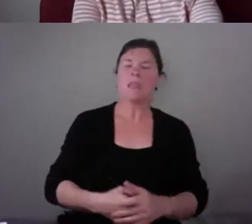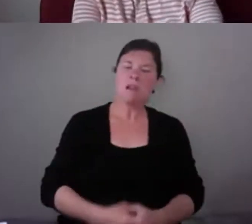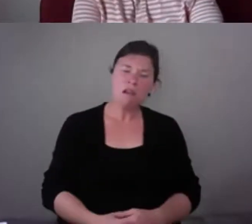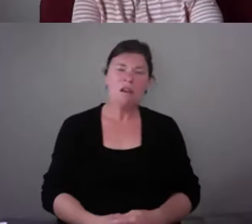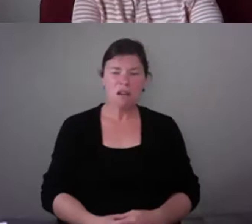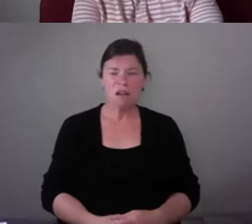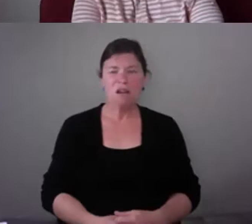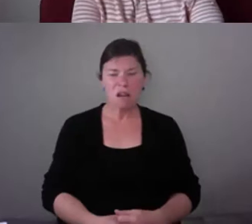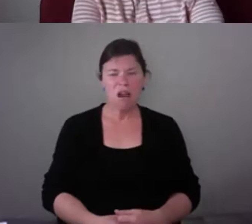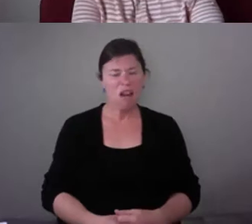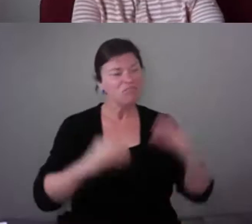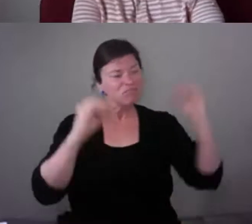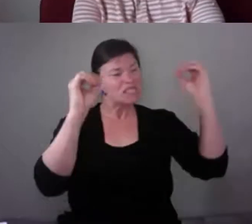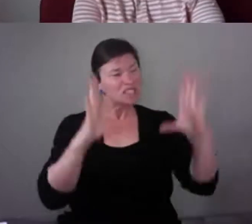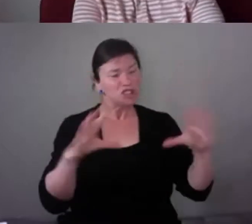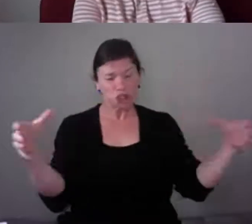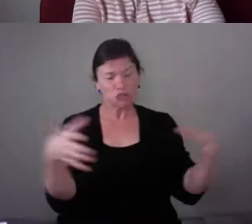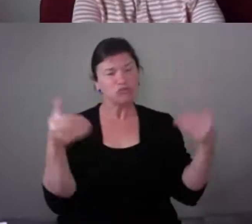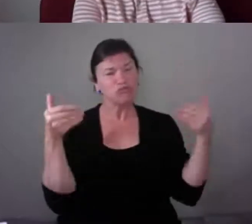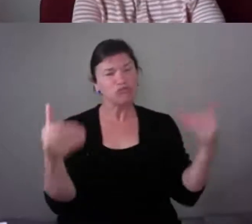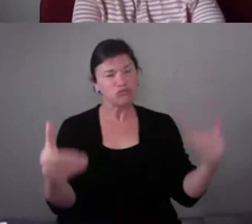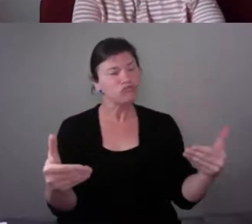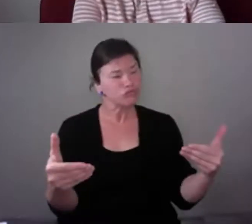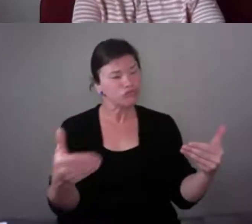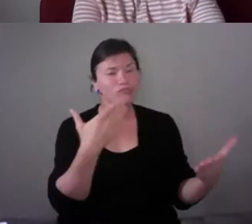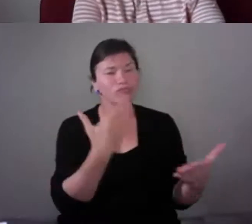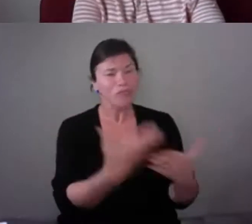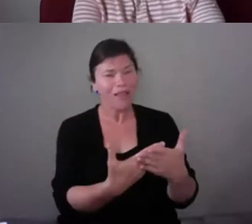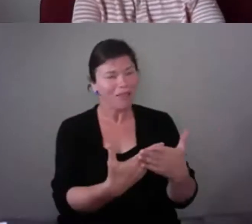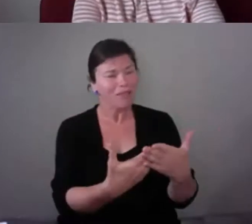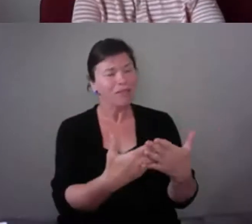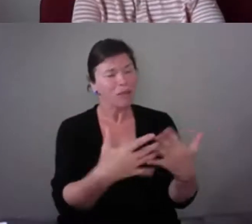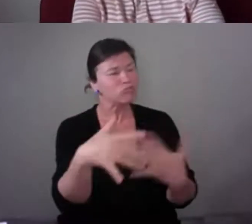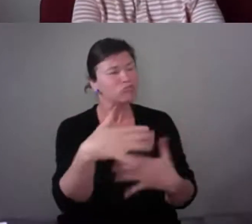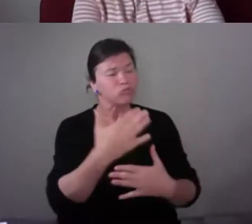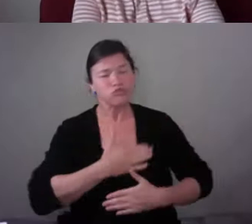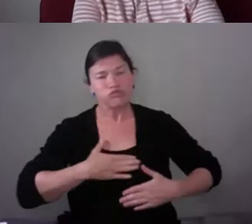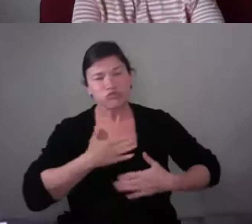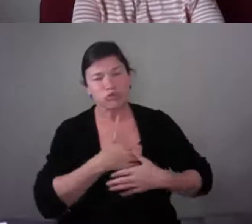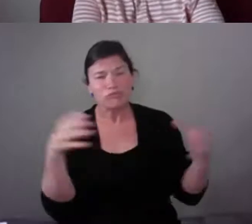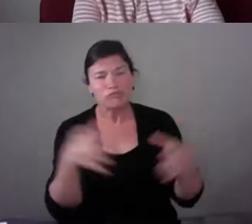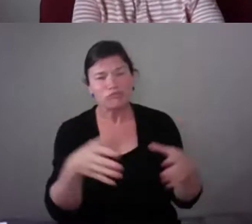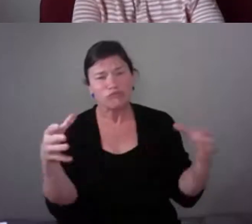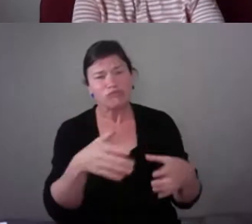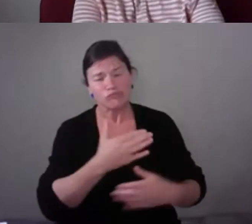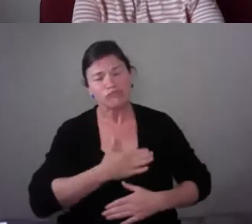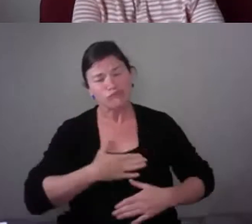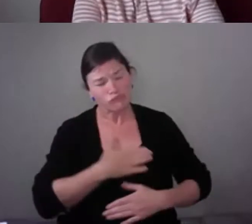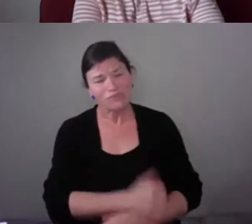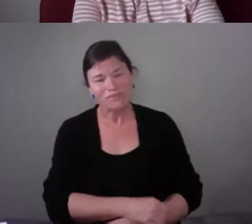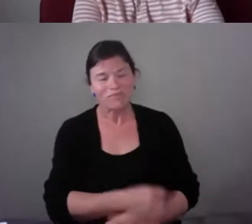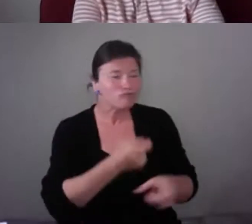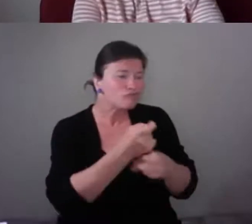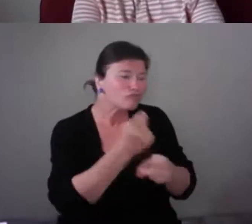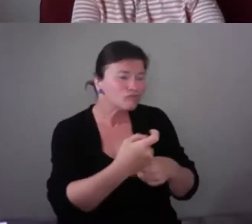we like get along very very like well. We have fun together. We joke together.